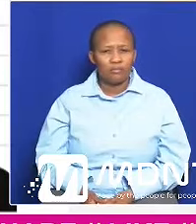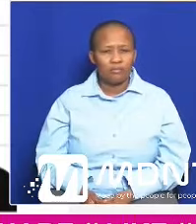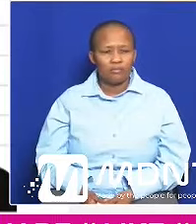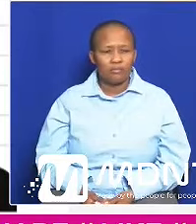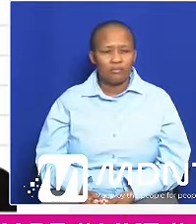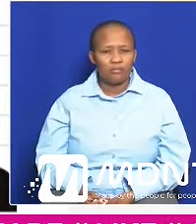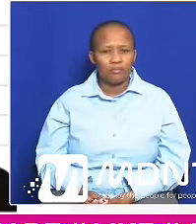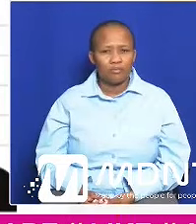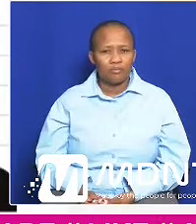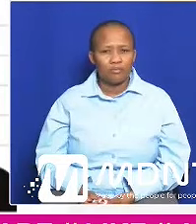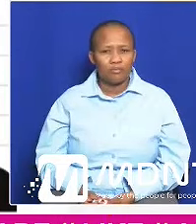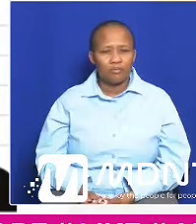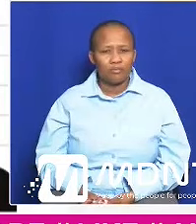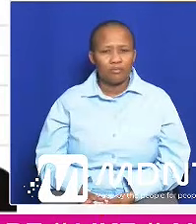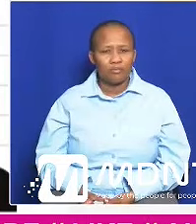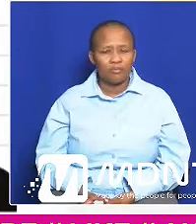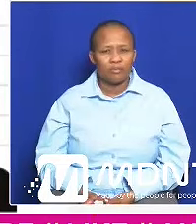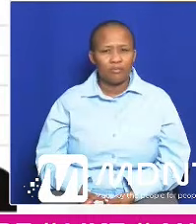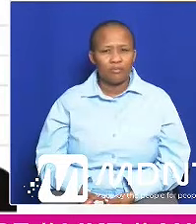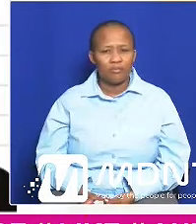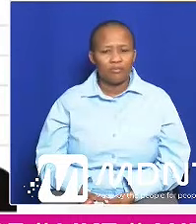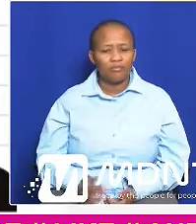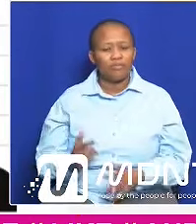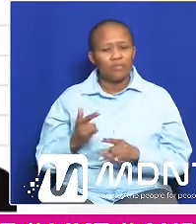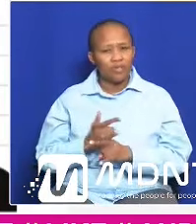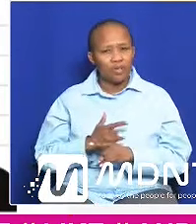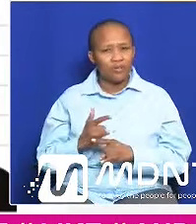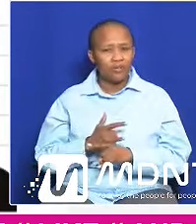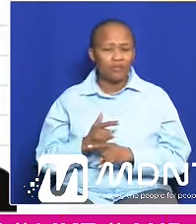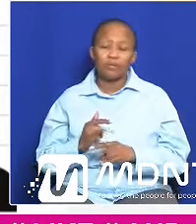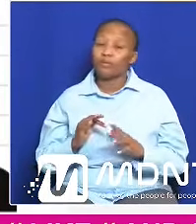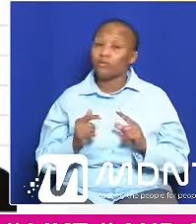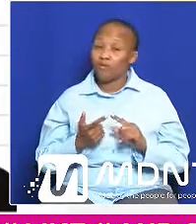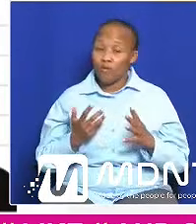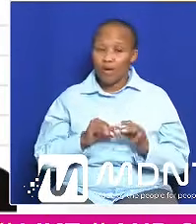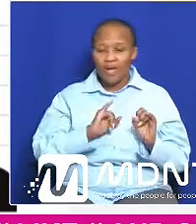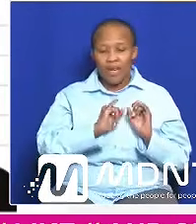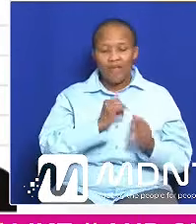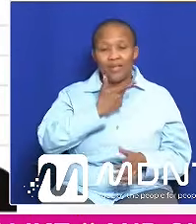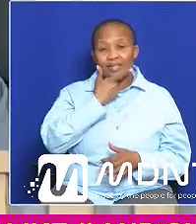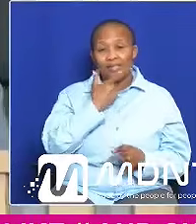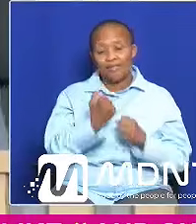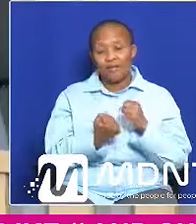that we've put up from the 11th of December, 2024.